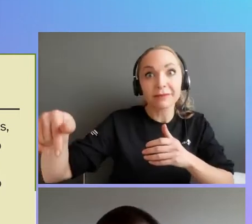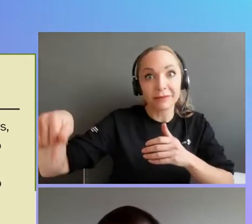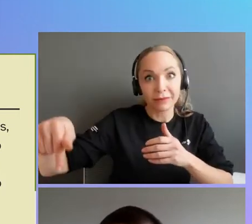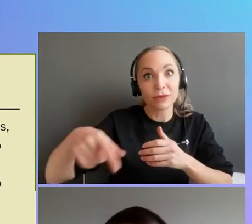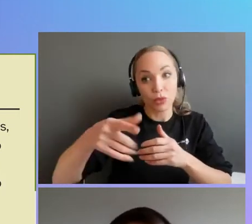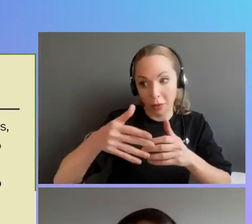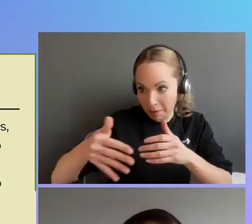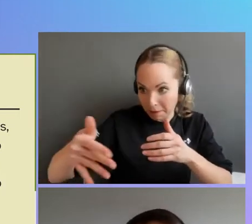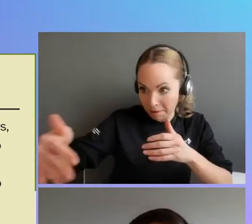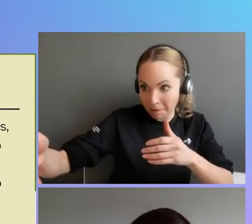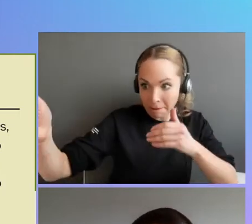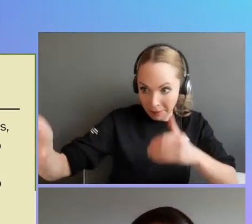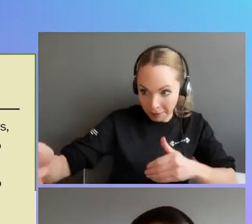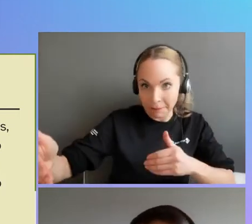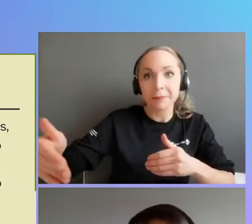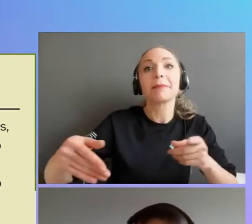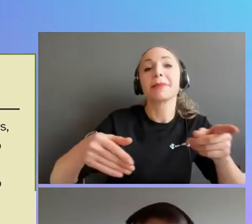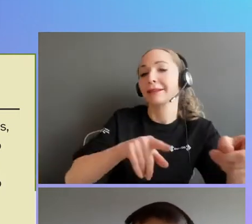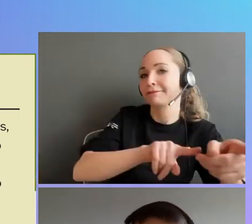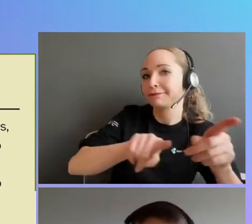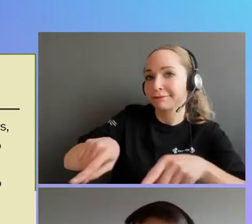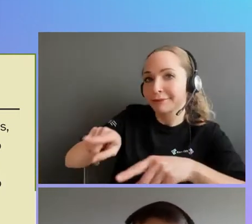accessibility issue is resolved.